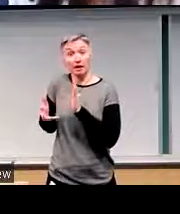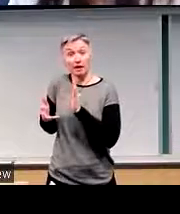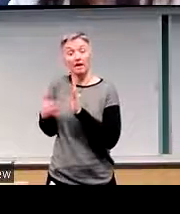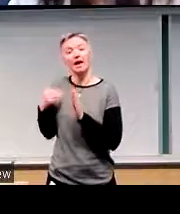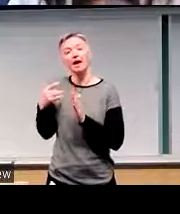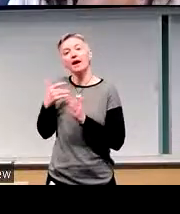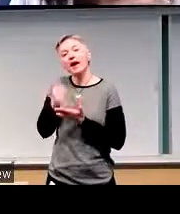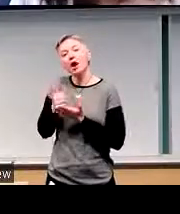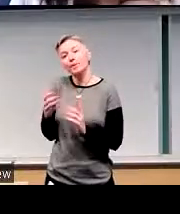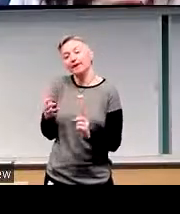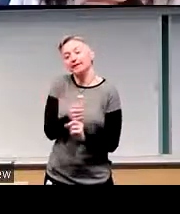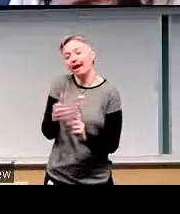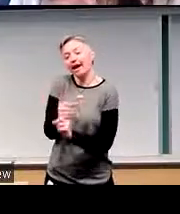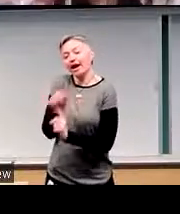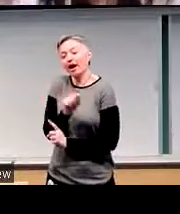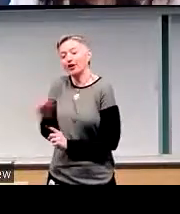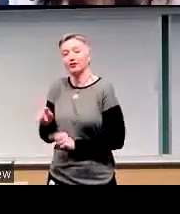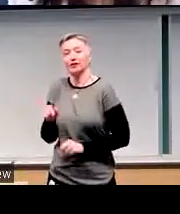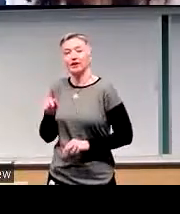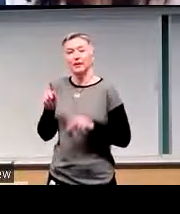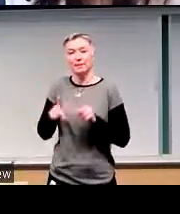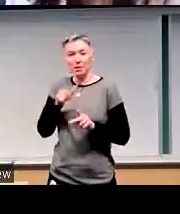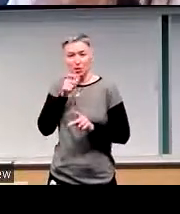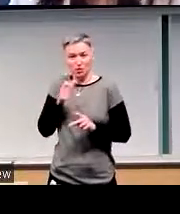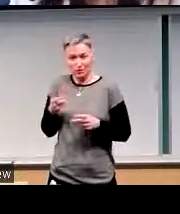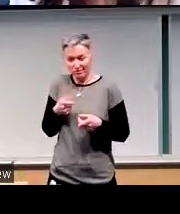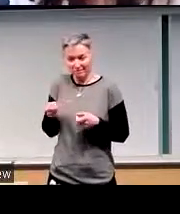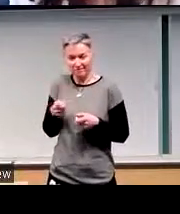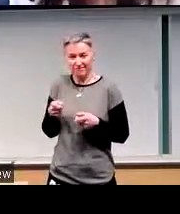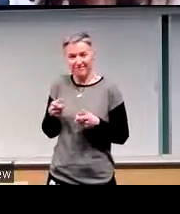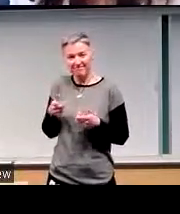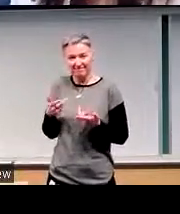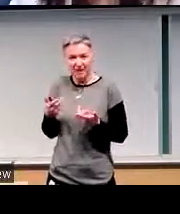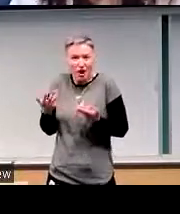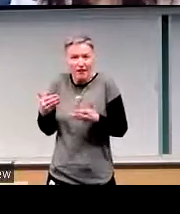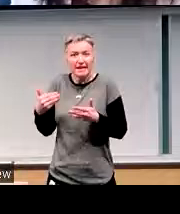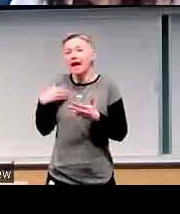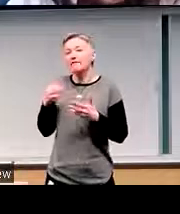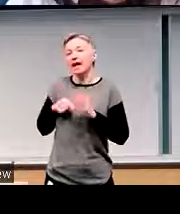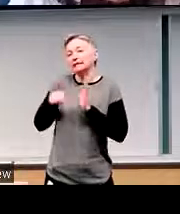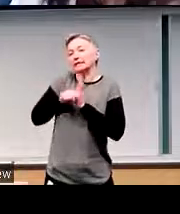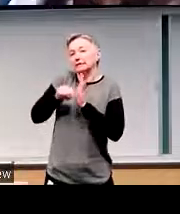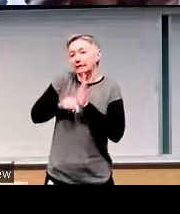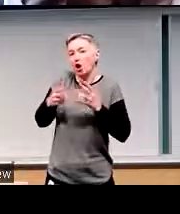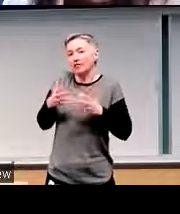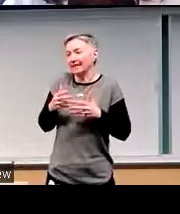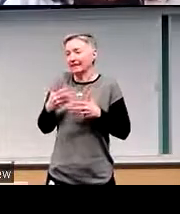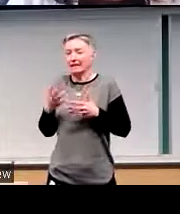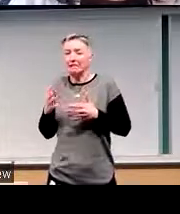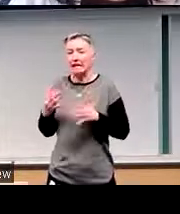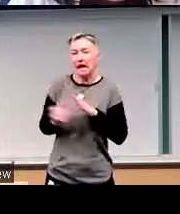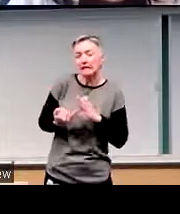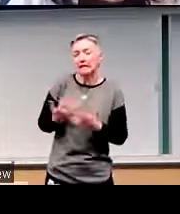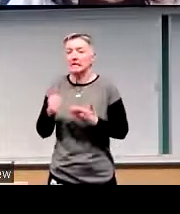catch the social health deficits before they become problems. So here is a